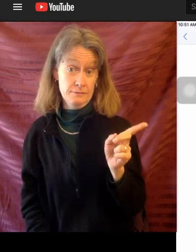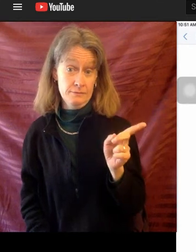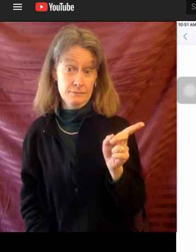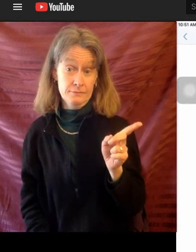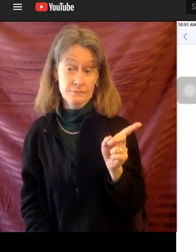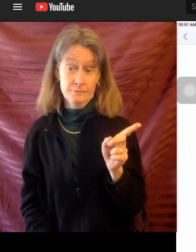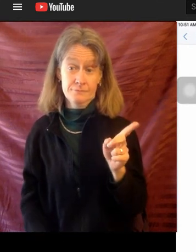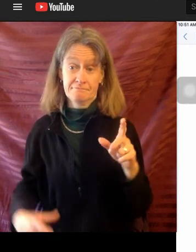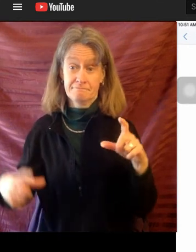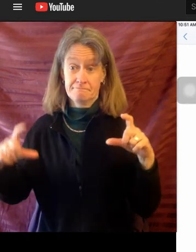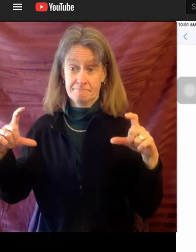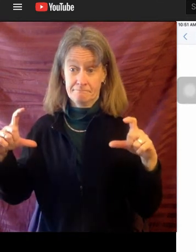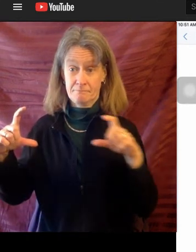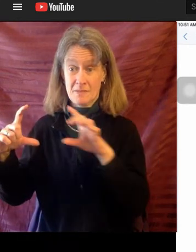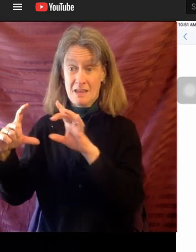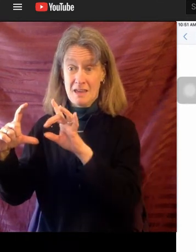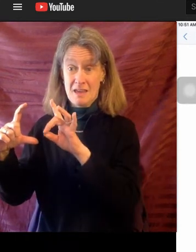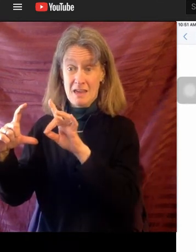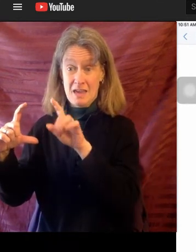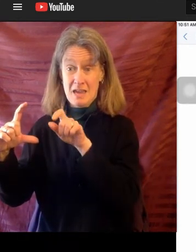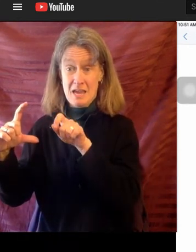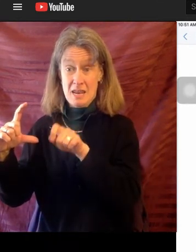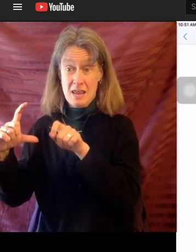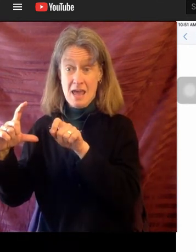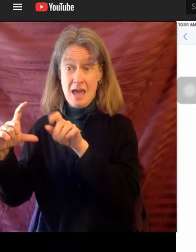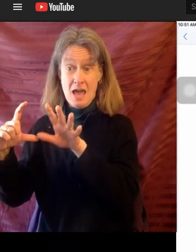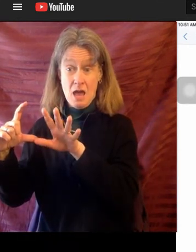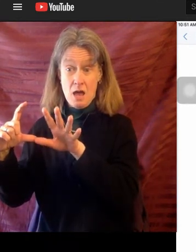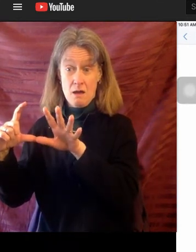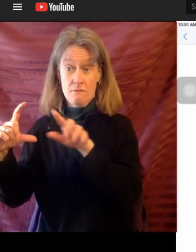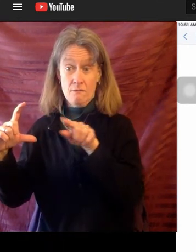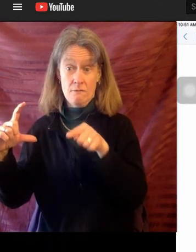is 8.5, 17.